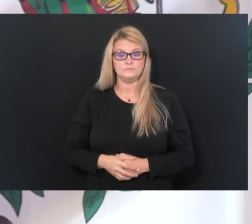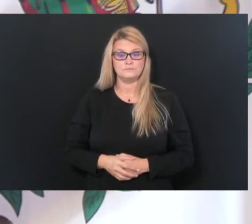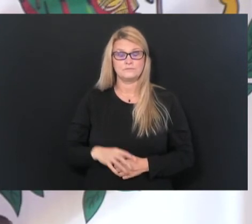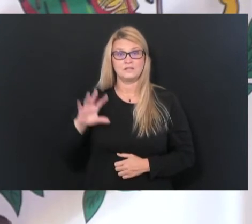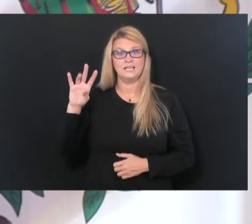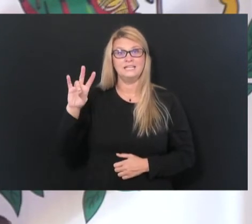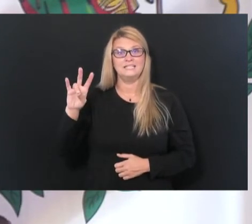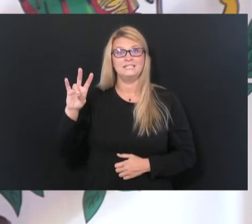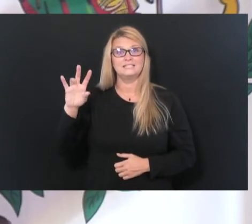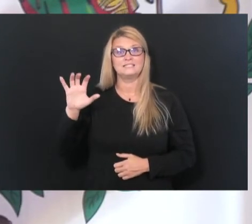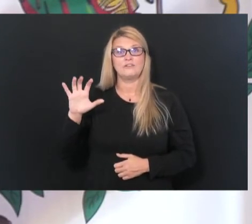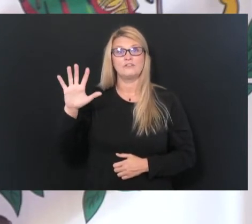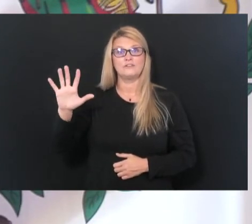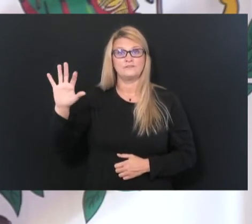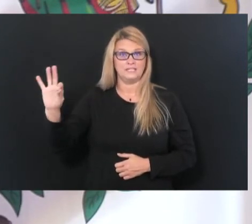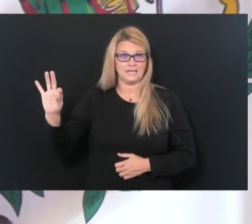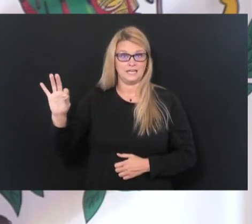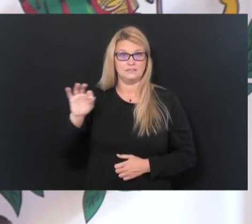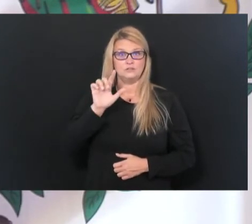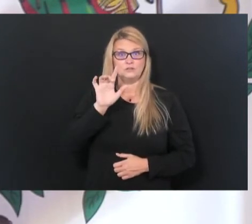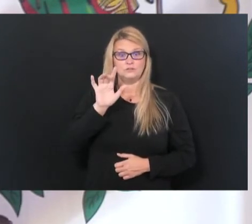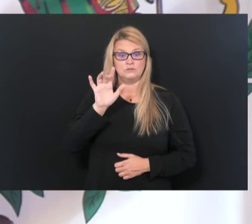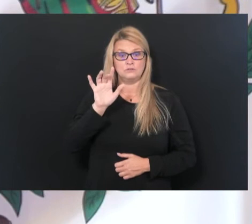Our 759th death, a